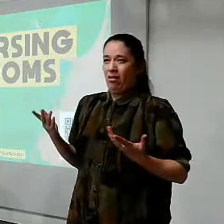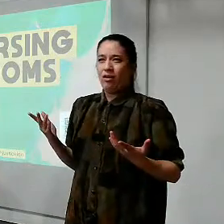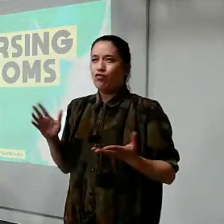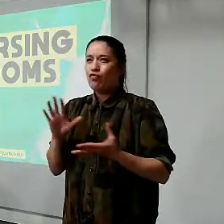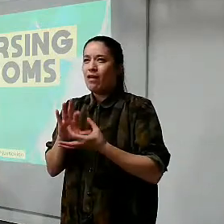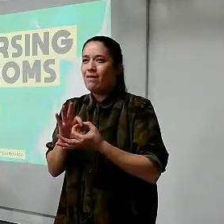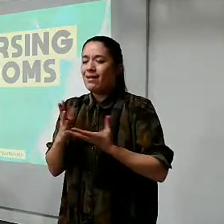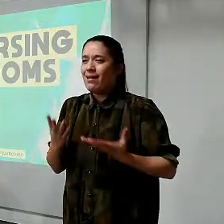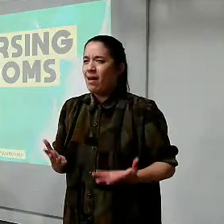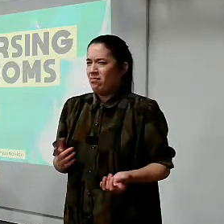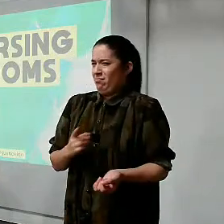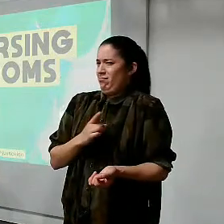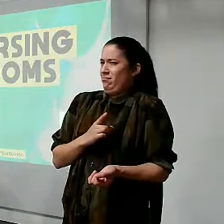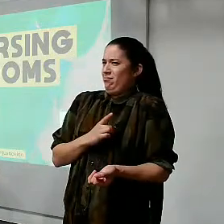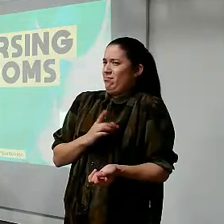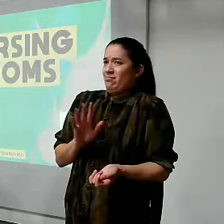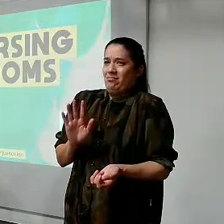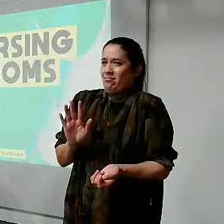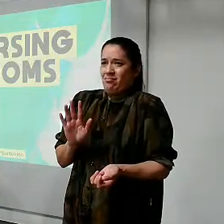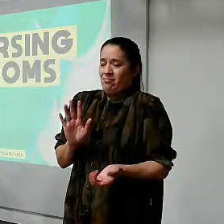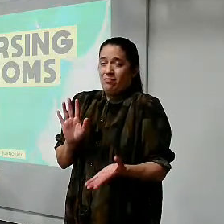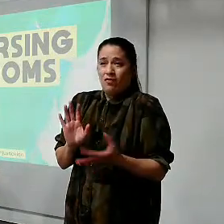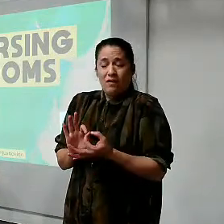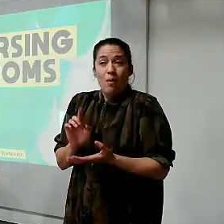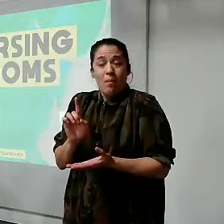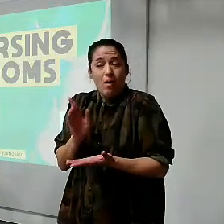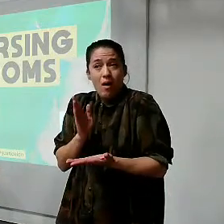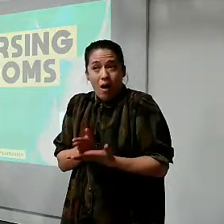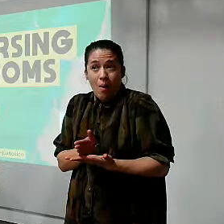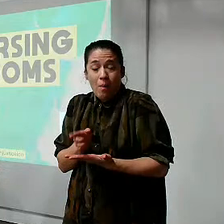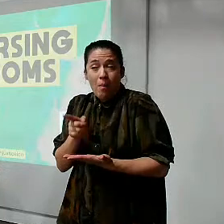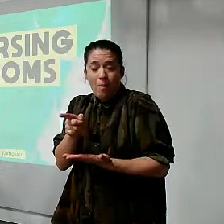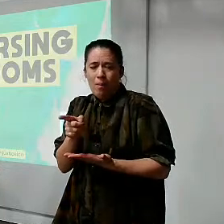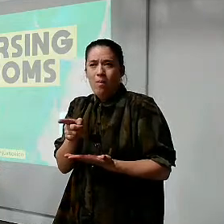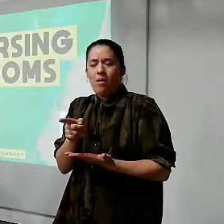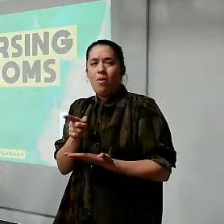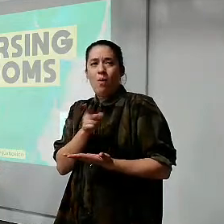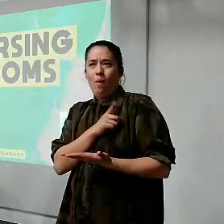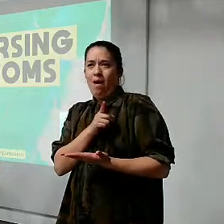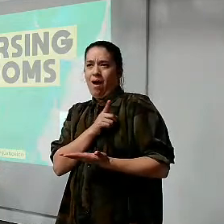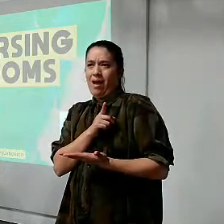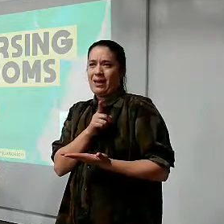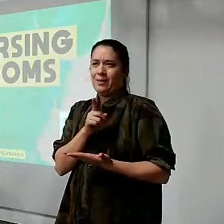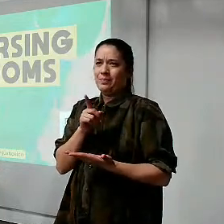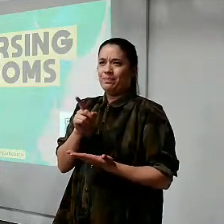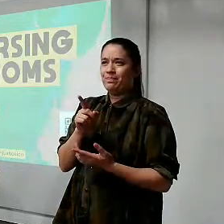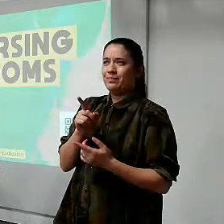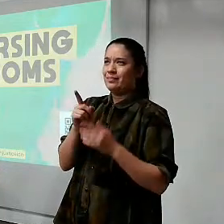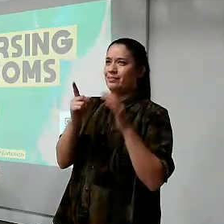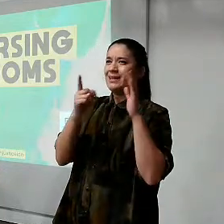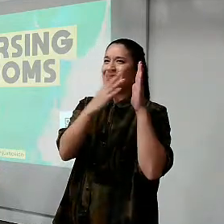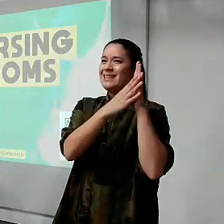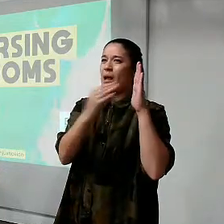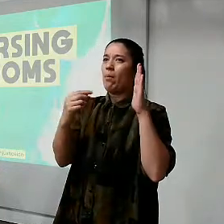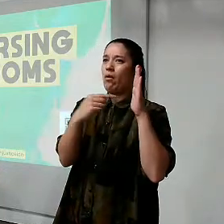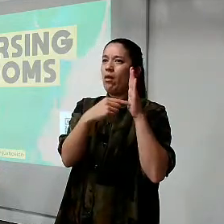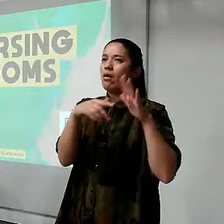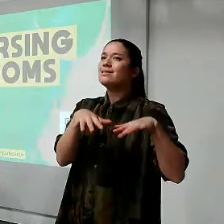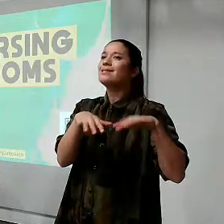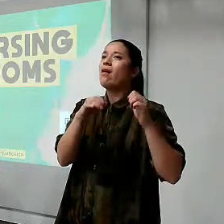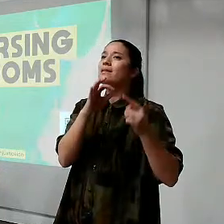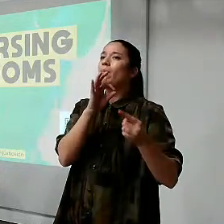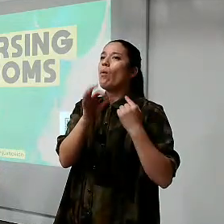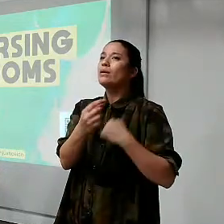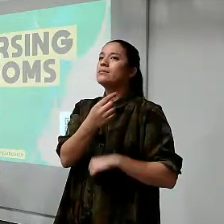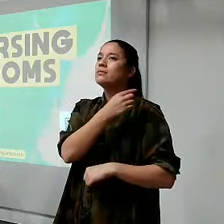really important for me as a starting point, because we're talking about the legacy that we can draw on. And when black women